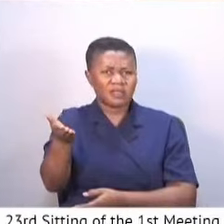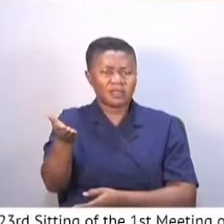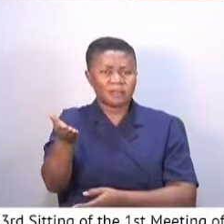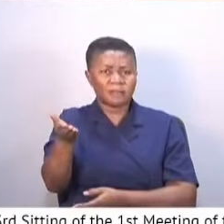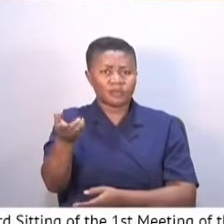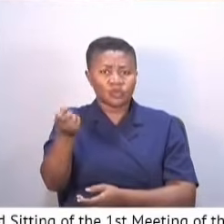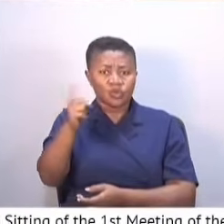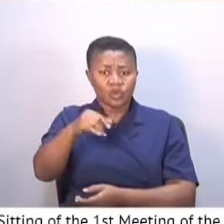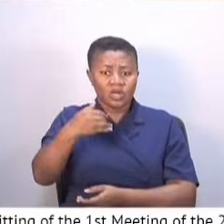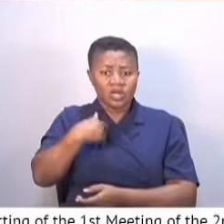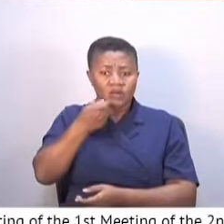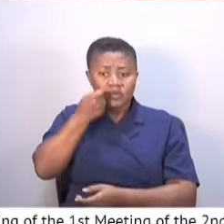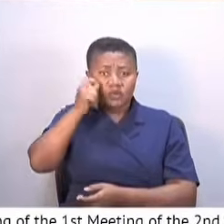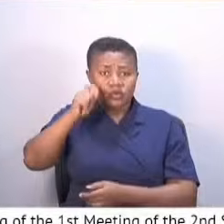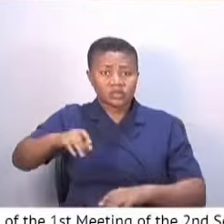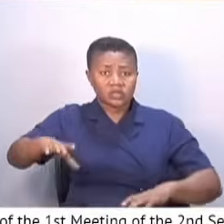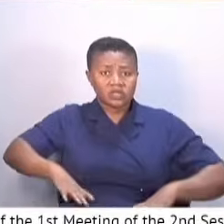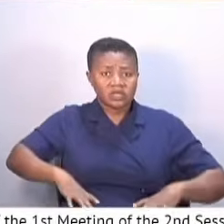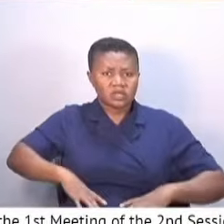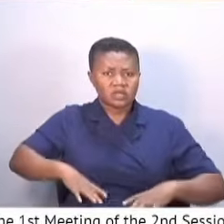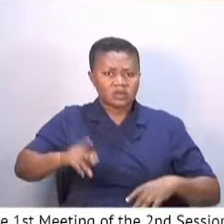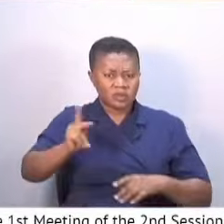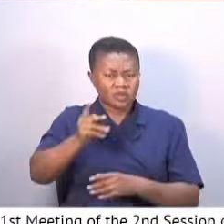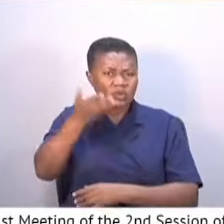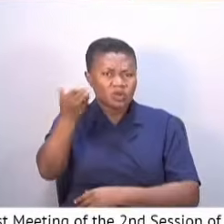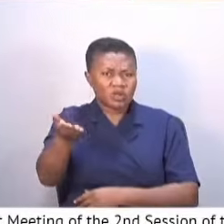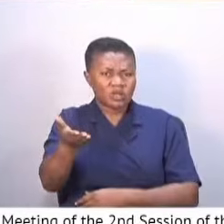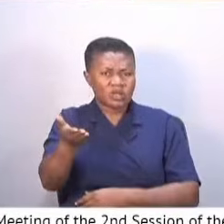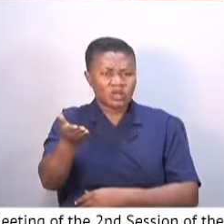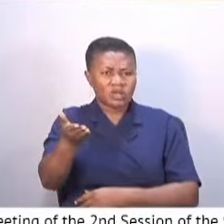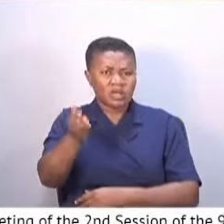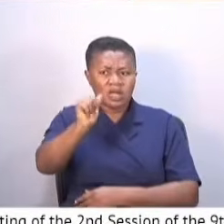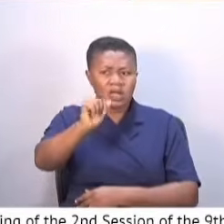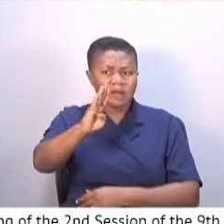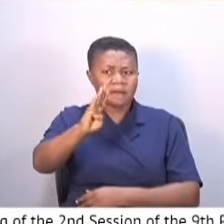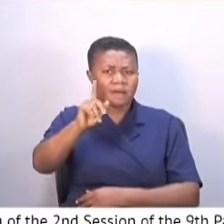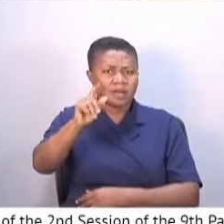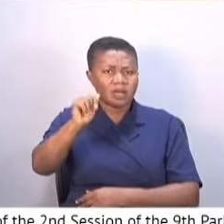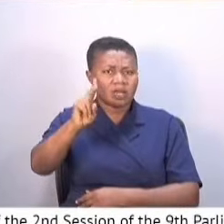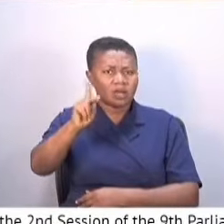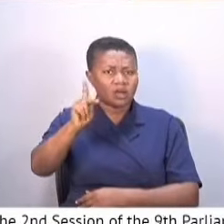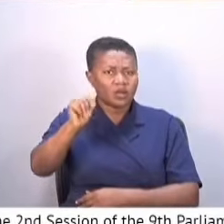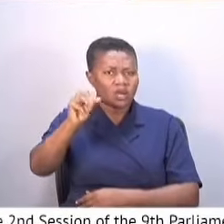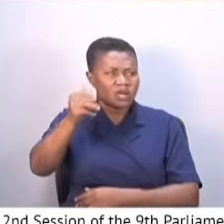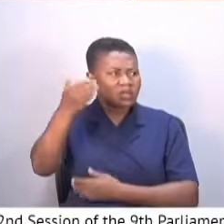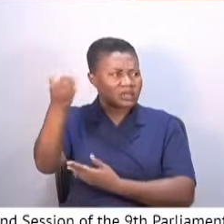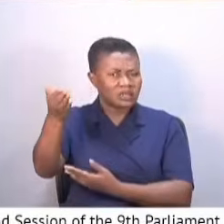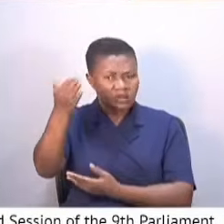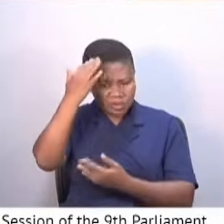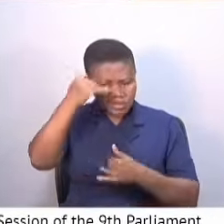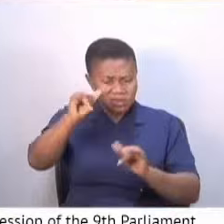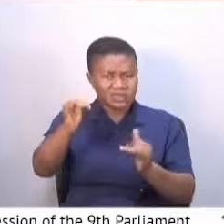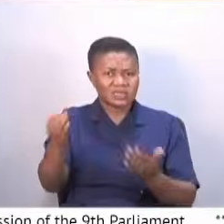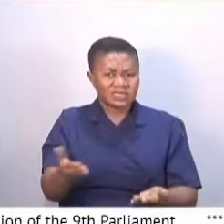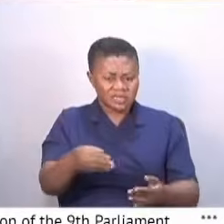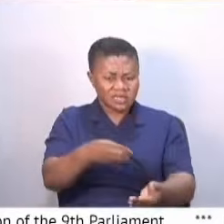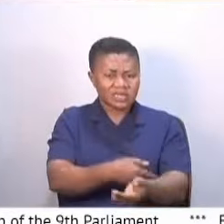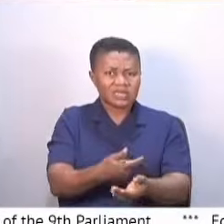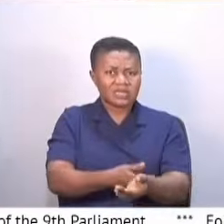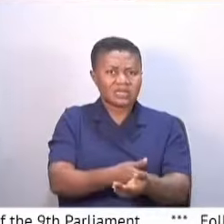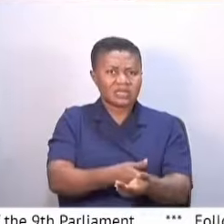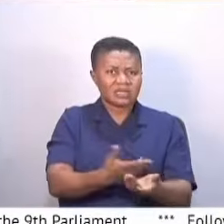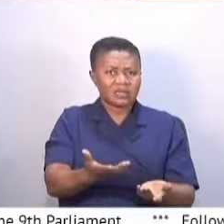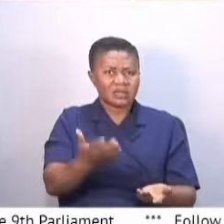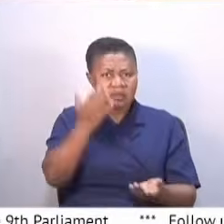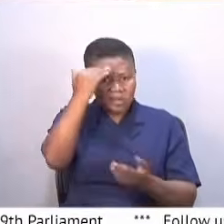between Russia and Ukraine, a black ranking member on Foreign Affairs was in Ukraine. I don't know why he's still doing in Ghana, but yet he's in South Korea